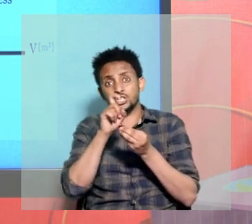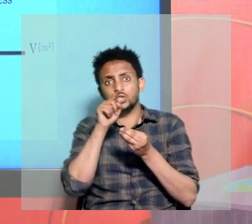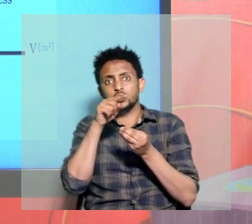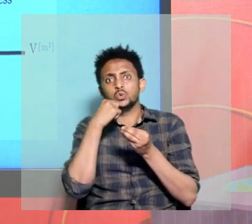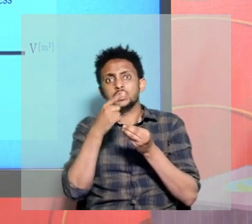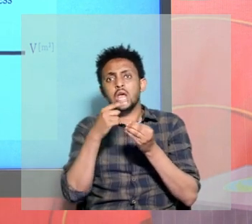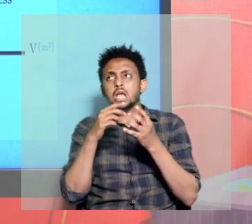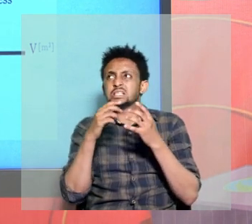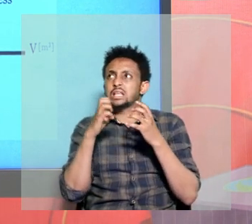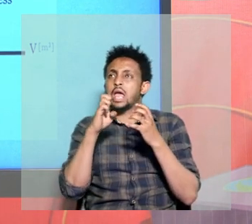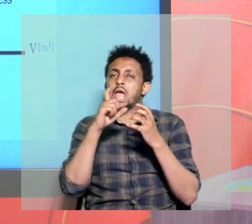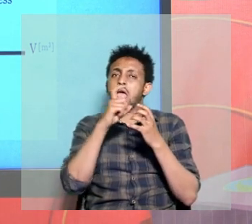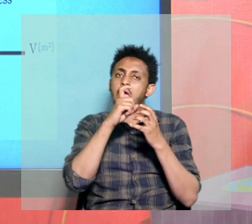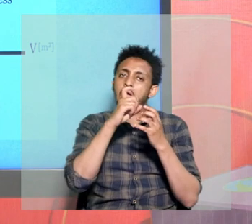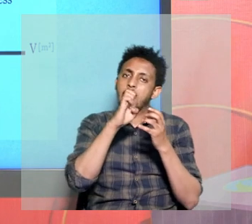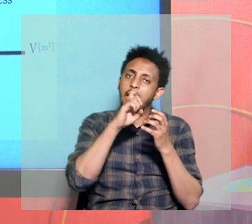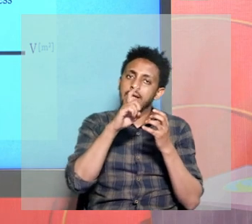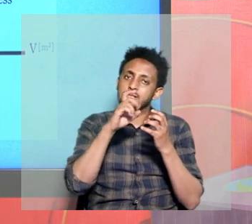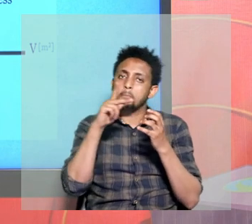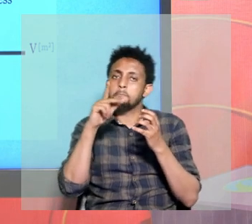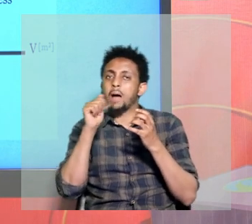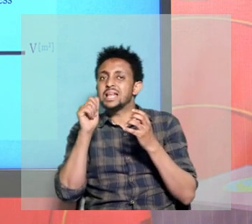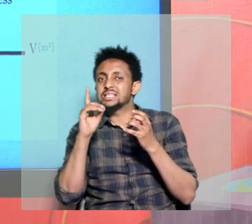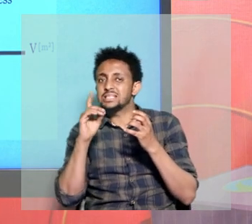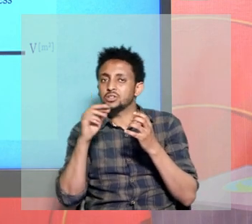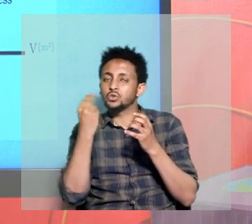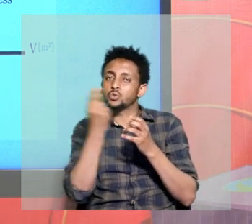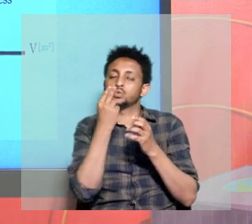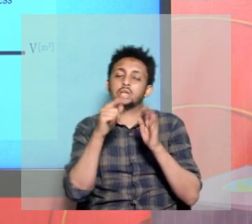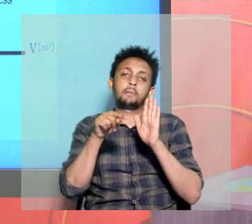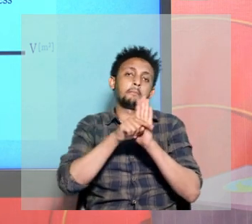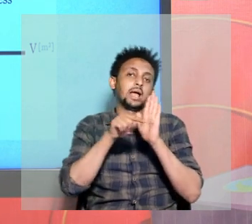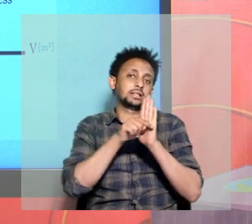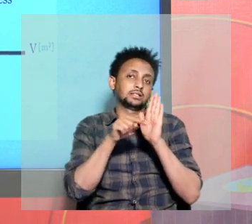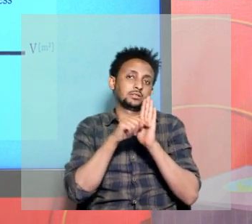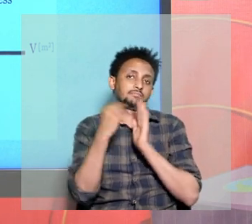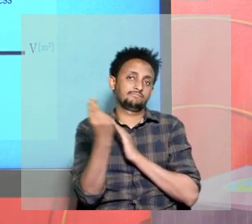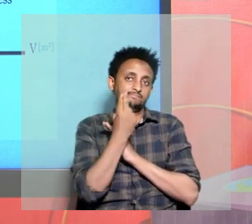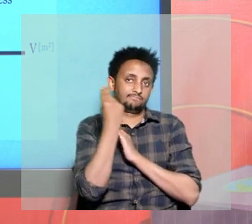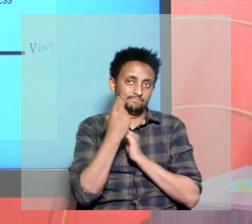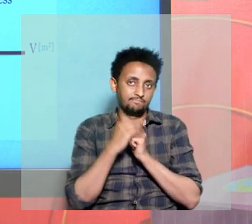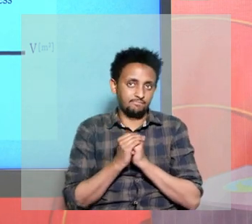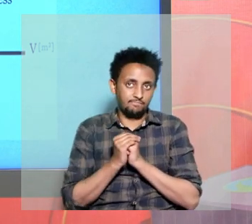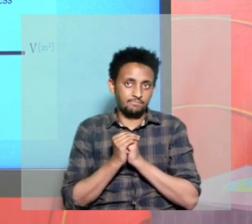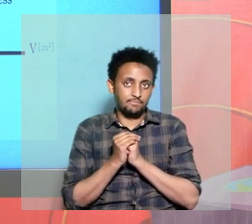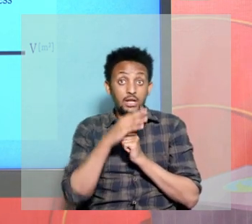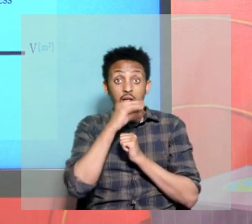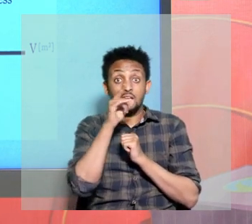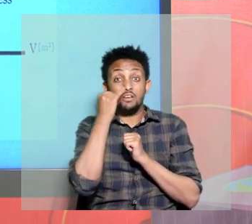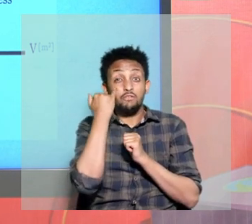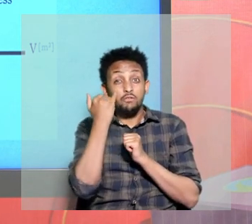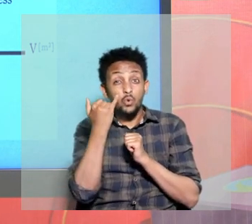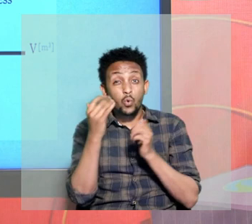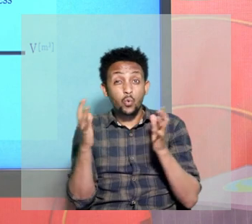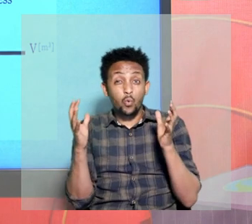it says expanding, work is done by the system, you should have to use a minus sign. Okay? And if it